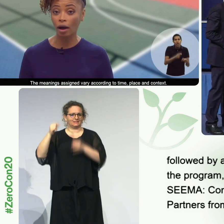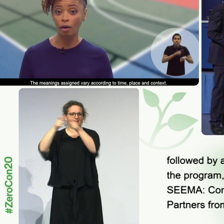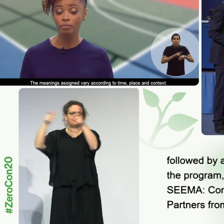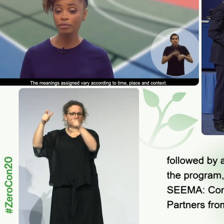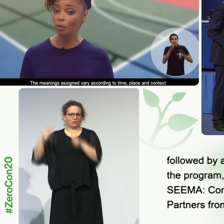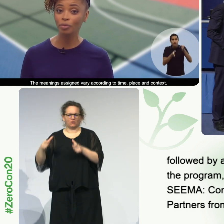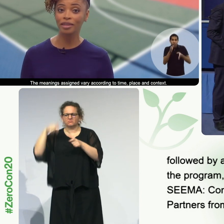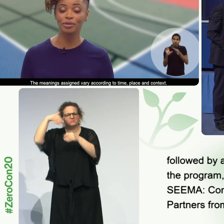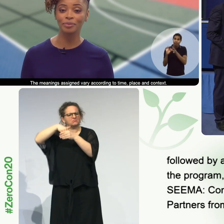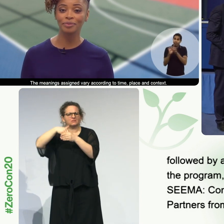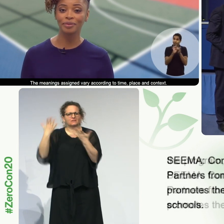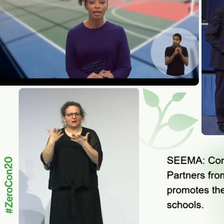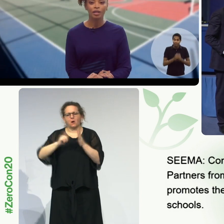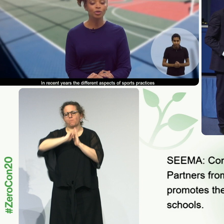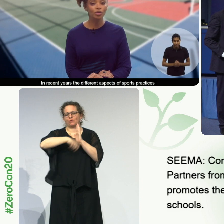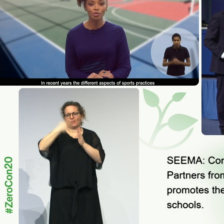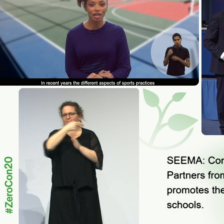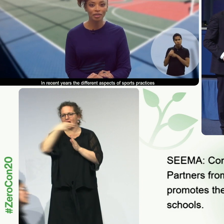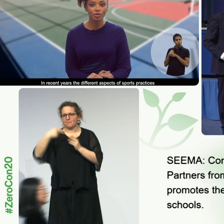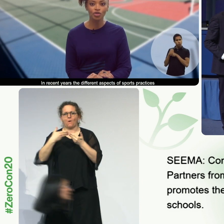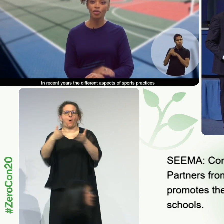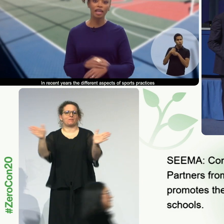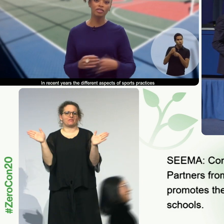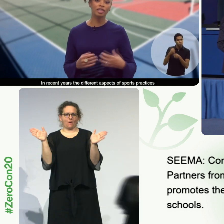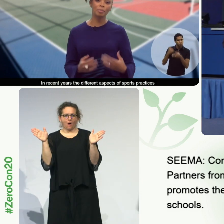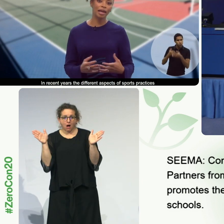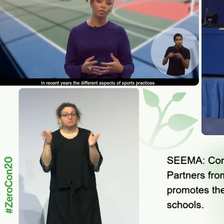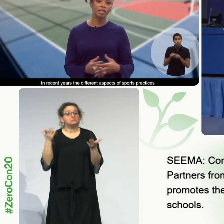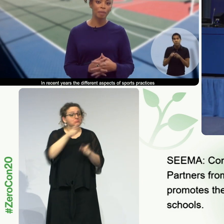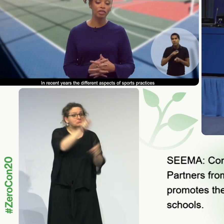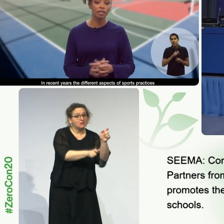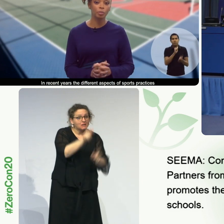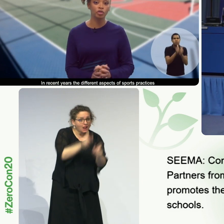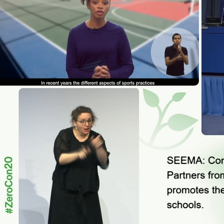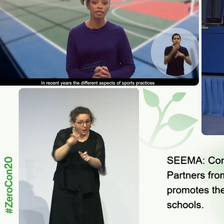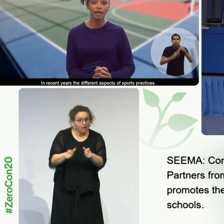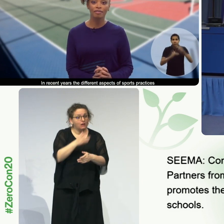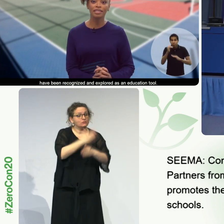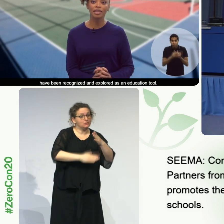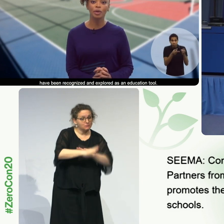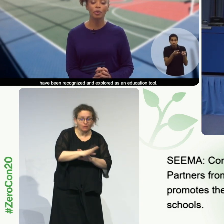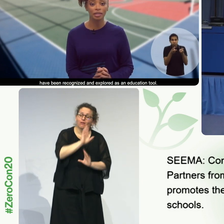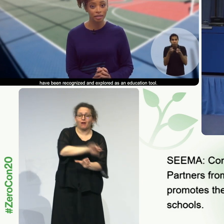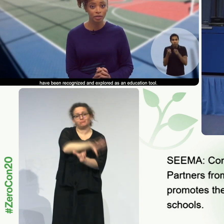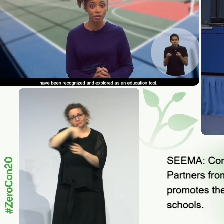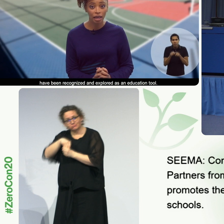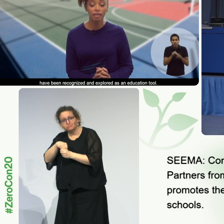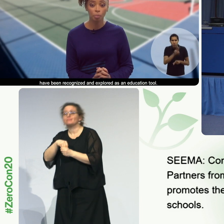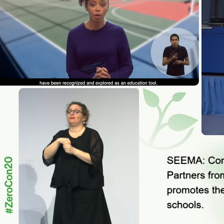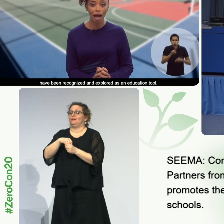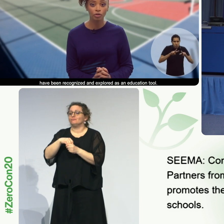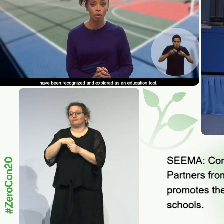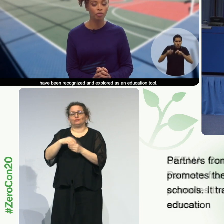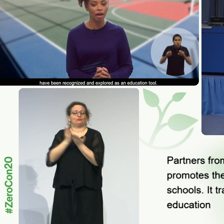students with disabilities in Brazilian schools. It trains educators and policymakers in inclusive physical education